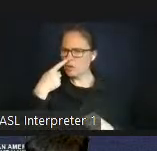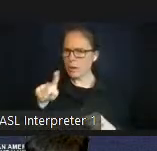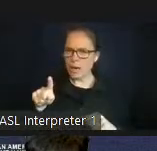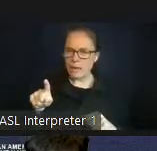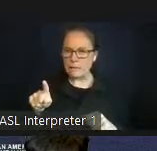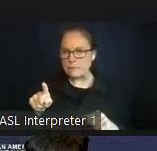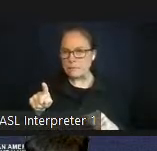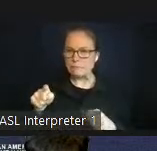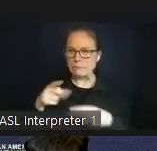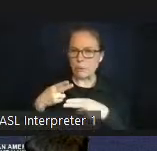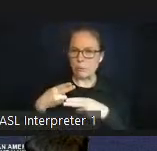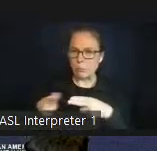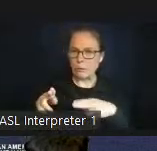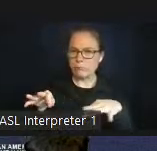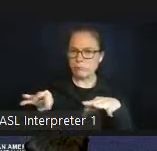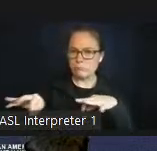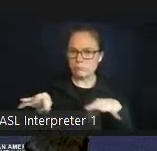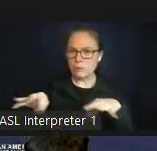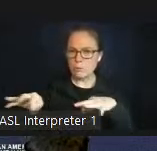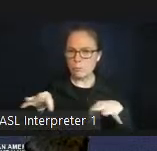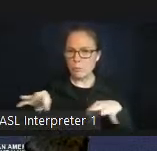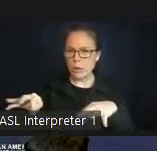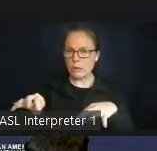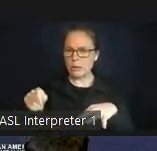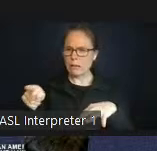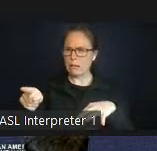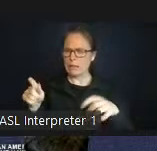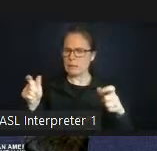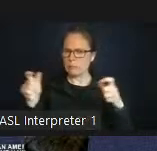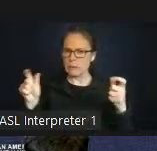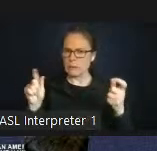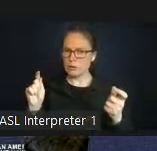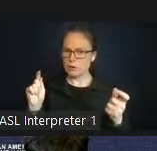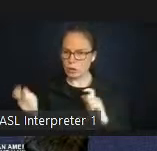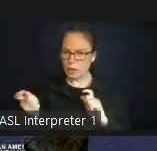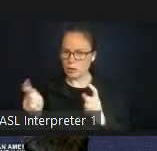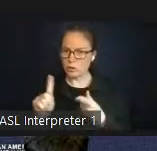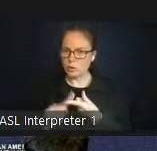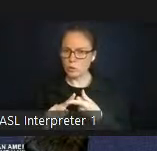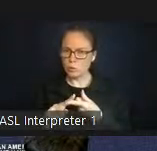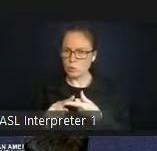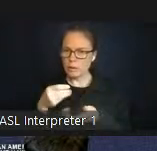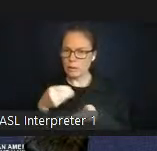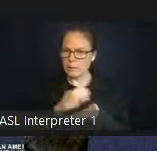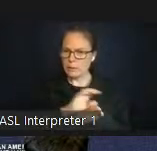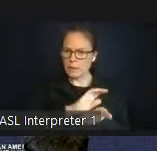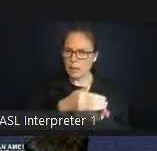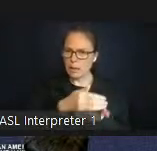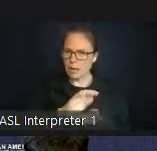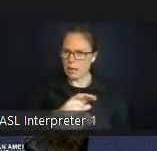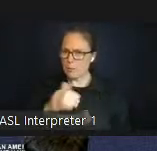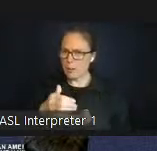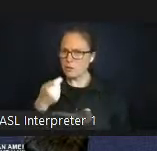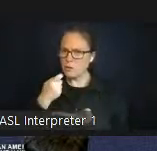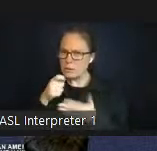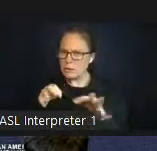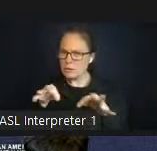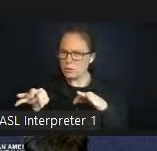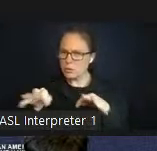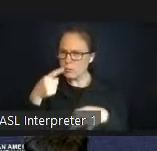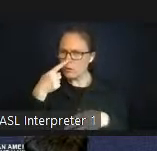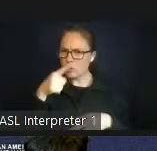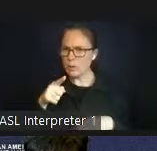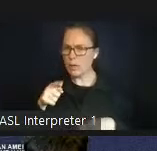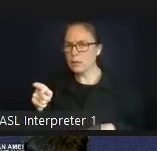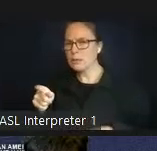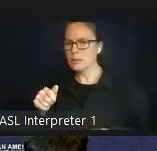less, describe this significant change in budget amounts that you described? You described